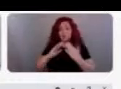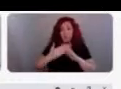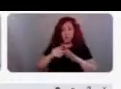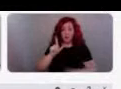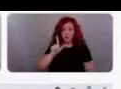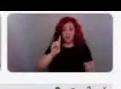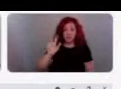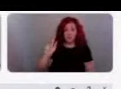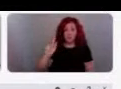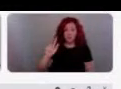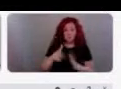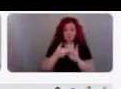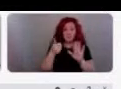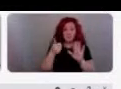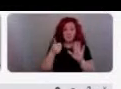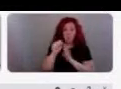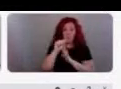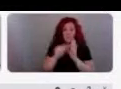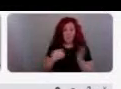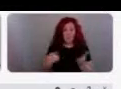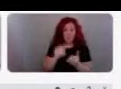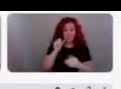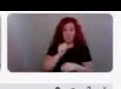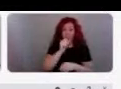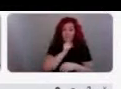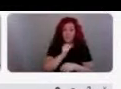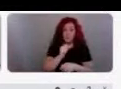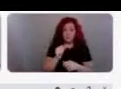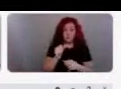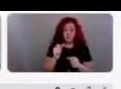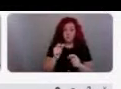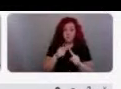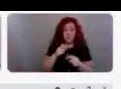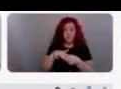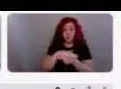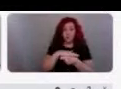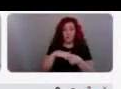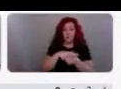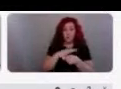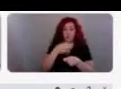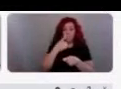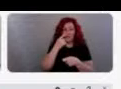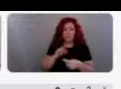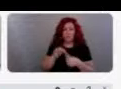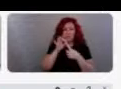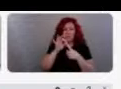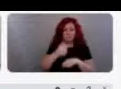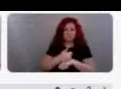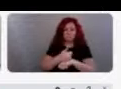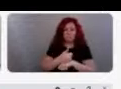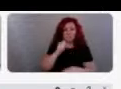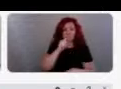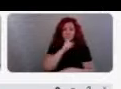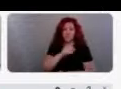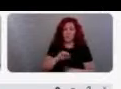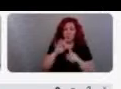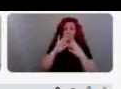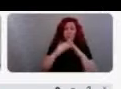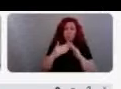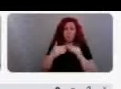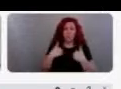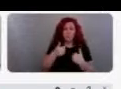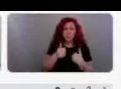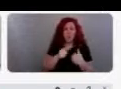been called its own state within arizona by political experts because of our unique electorate scottsdale is a unique community with its own legislative